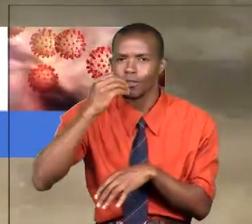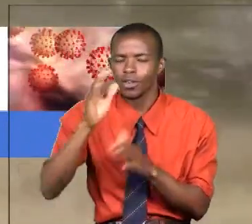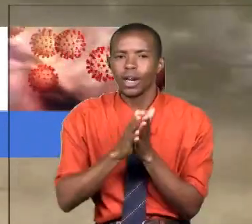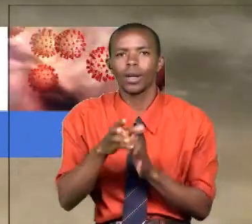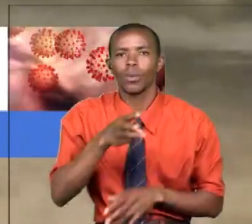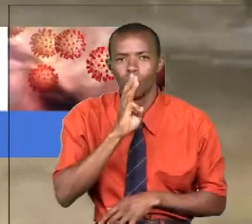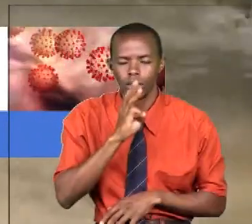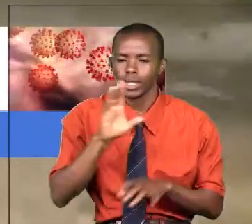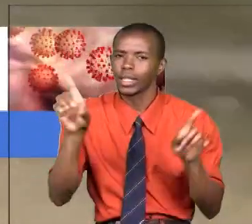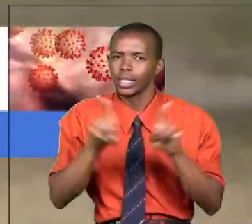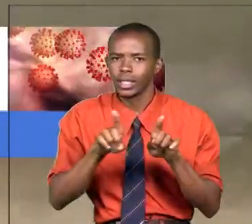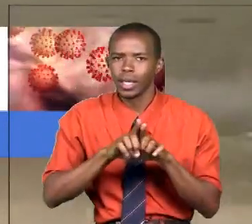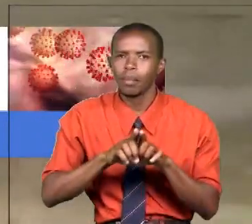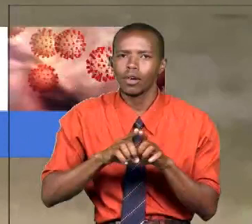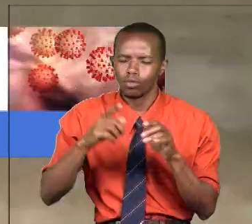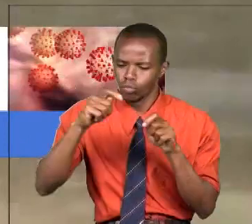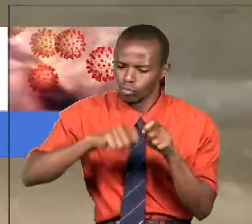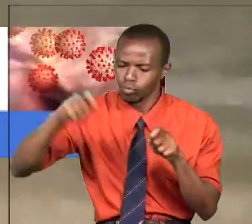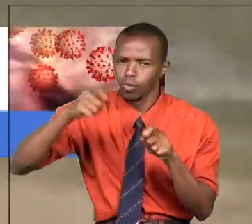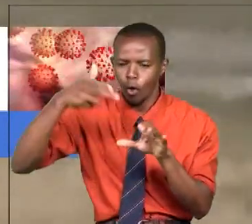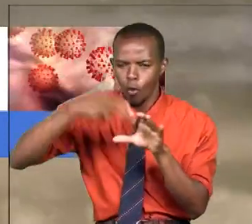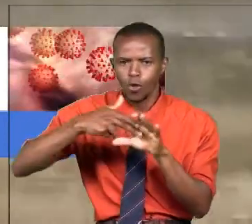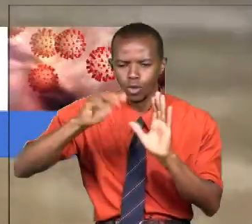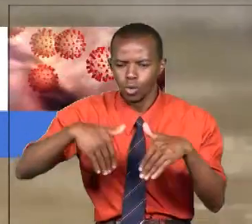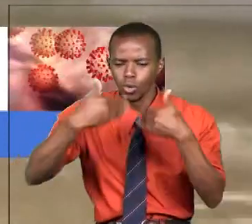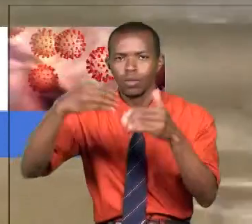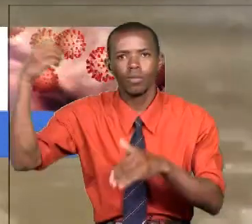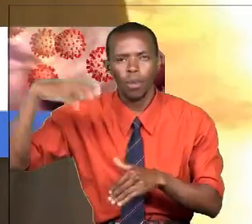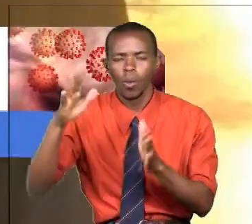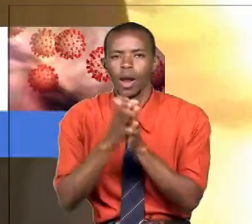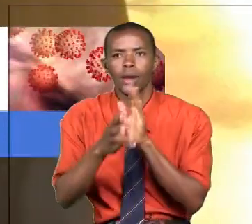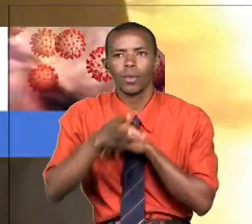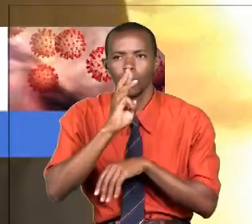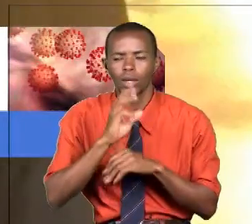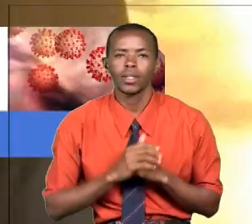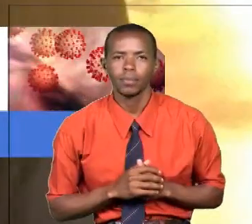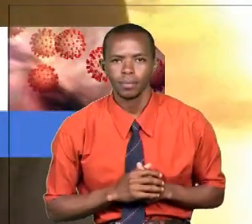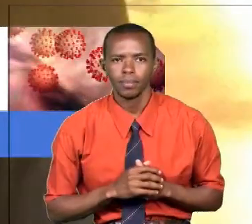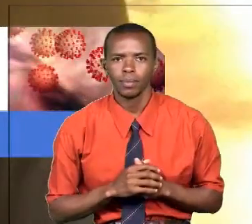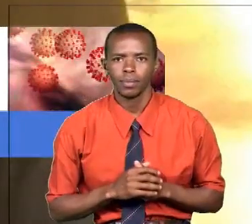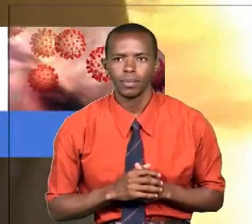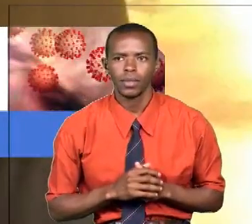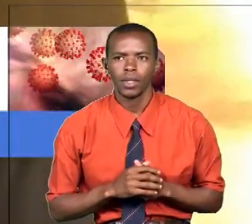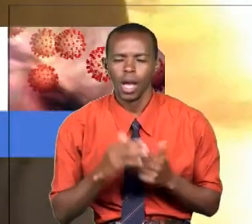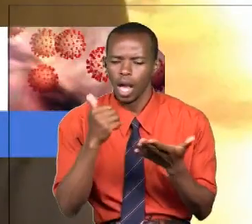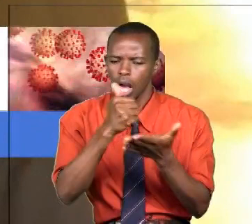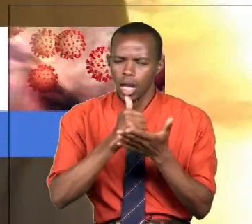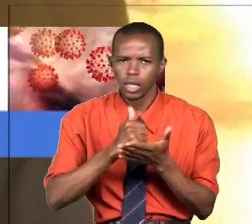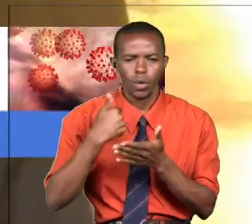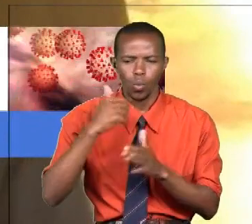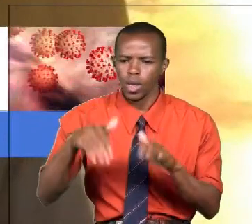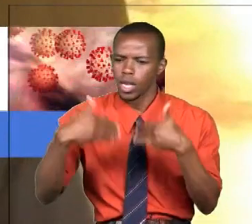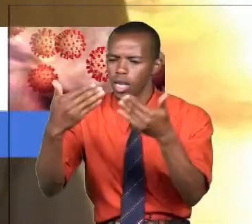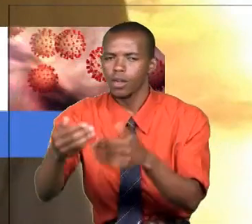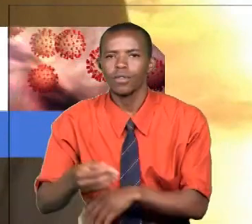water, as well as generators and fuel to restore power and water supplies. Immediate assistance that we're giving is food and water